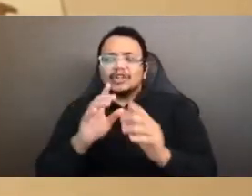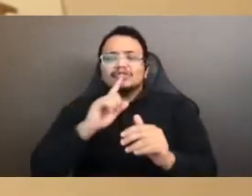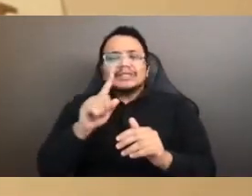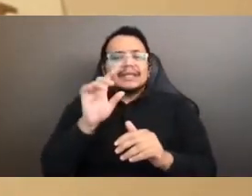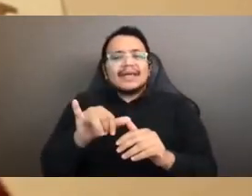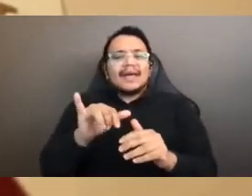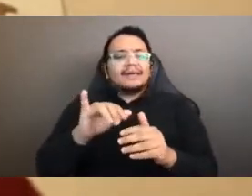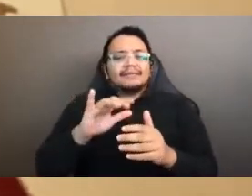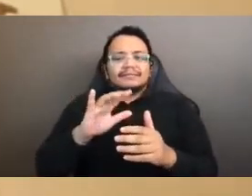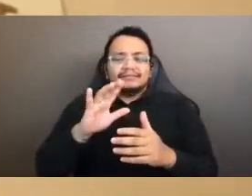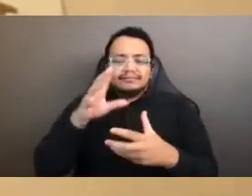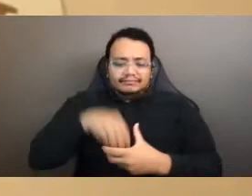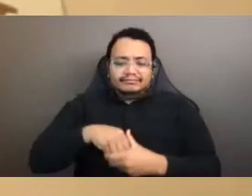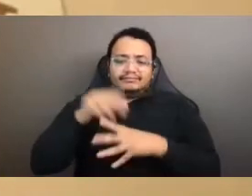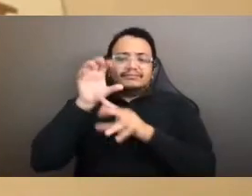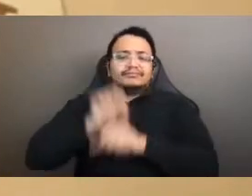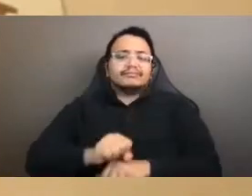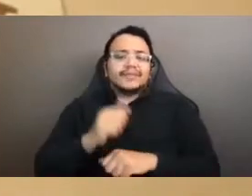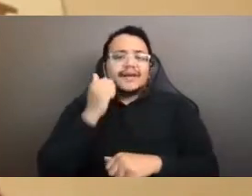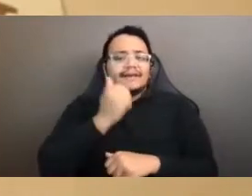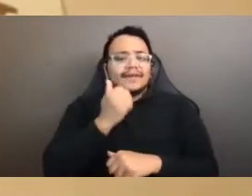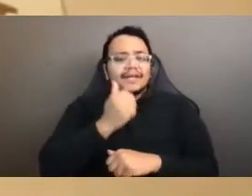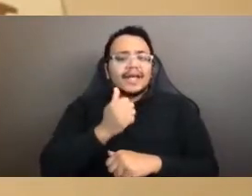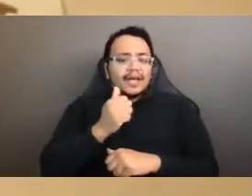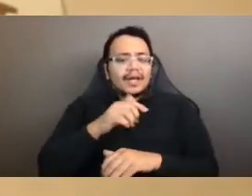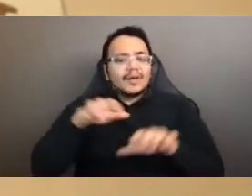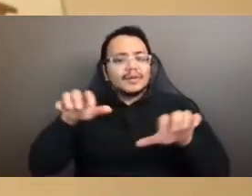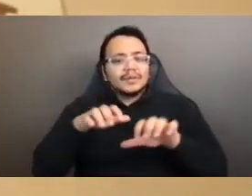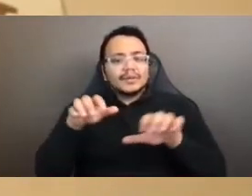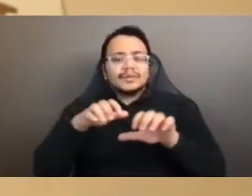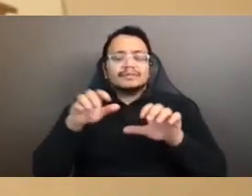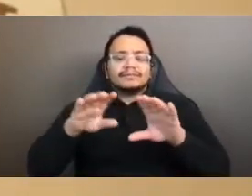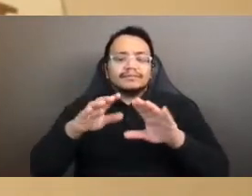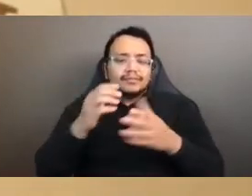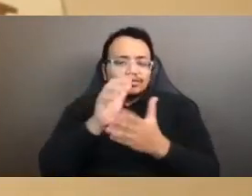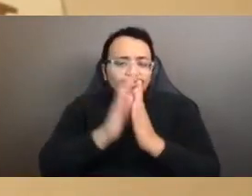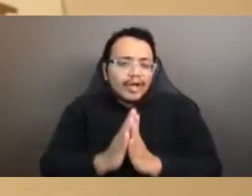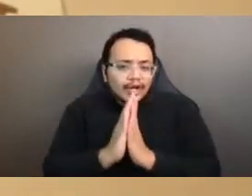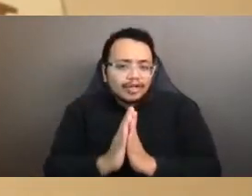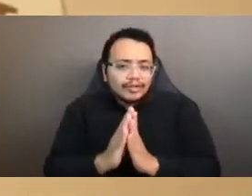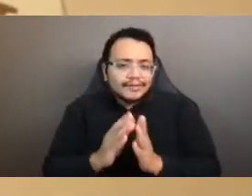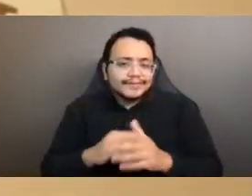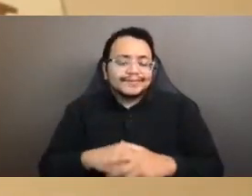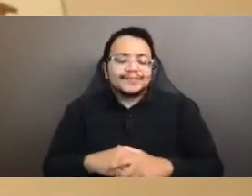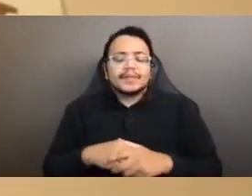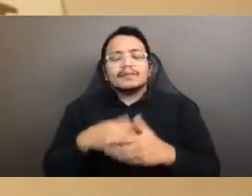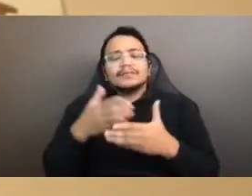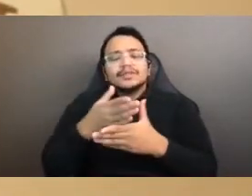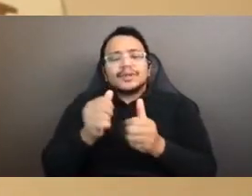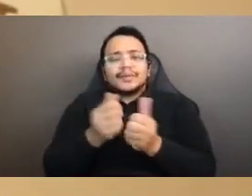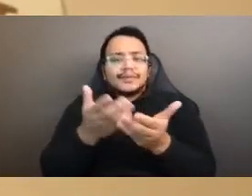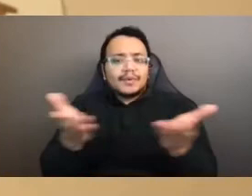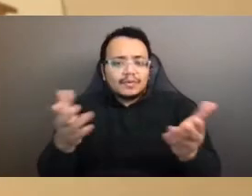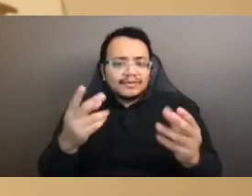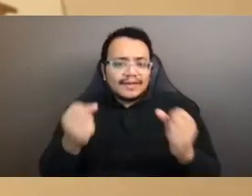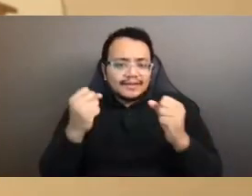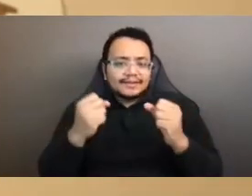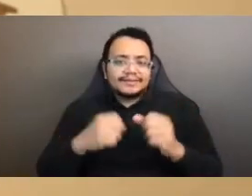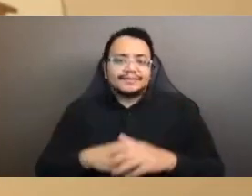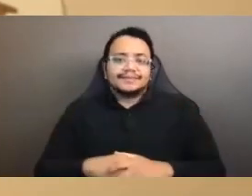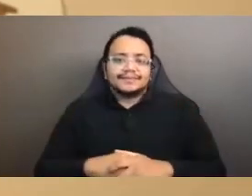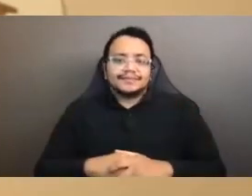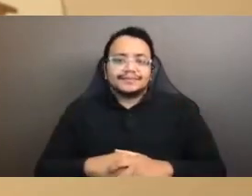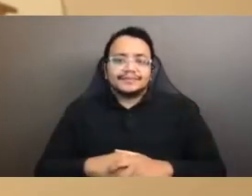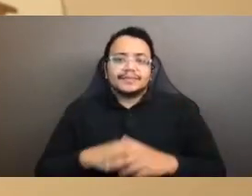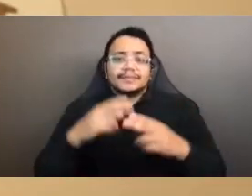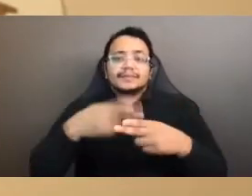you did. And these things, obviously, they were going to go to where they needed to go. So I'll just share this with you really quickly. It's titled,